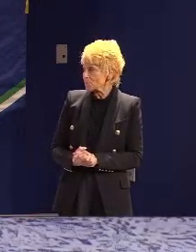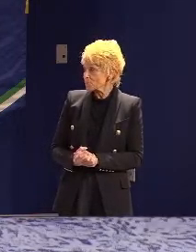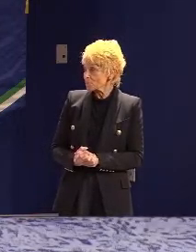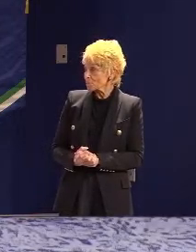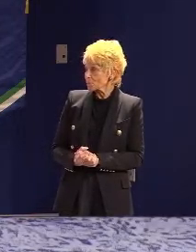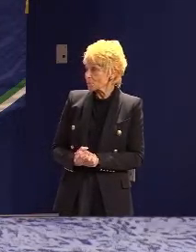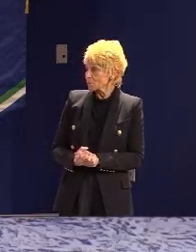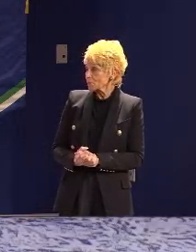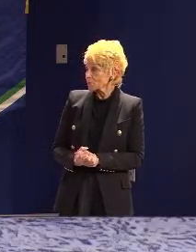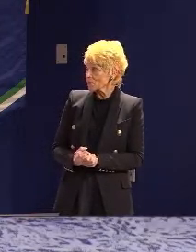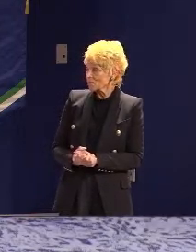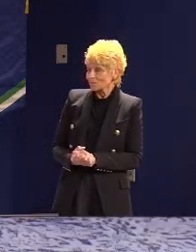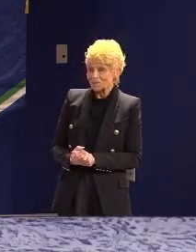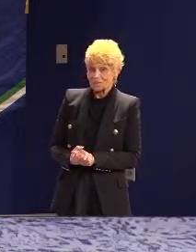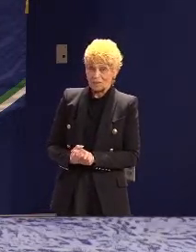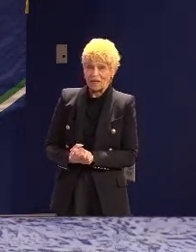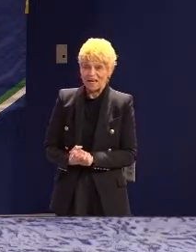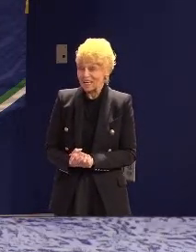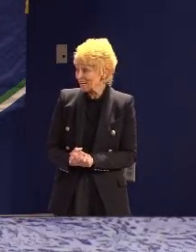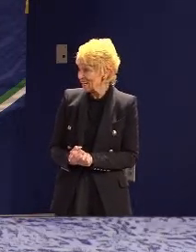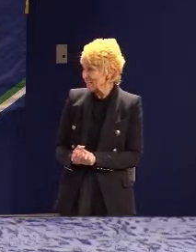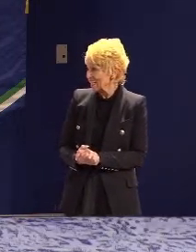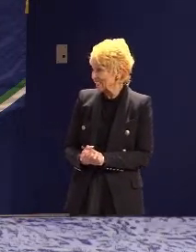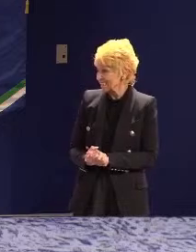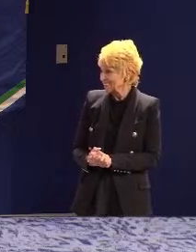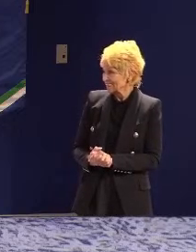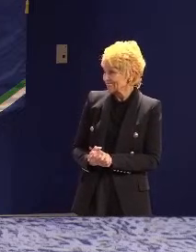Yes, in psychiatry.